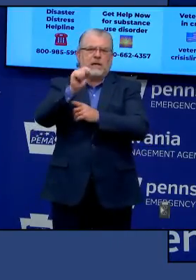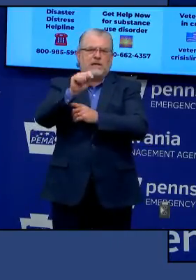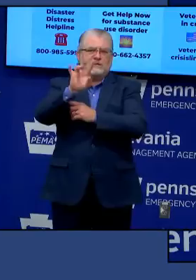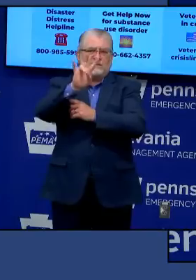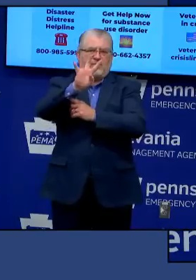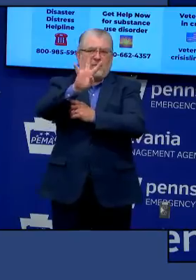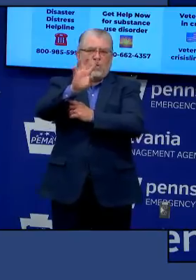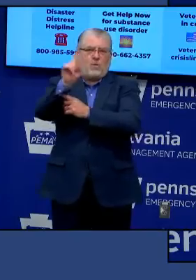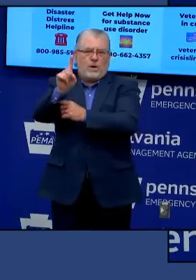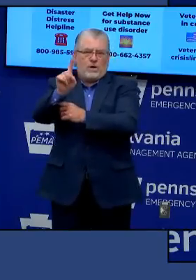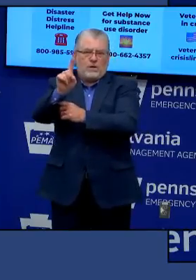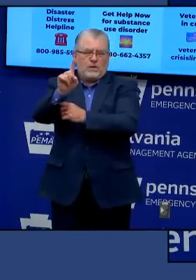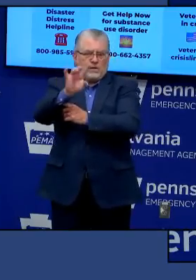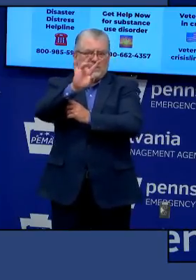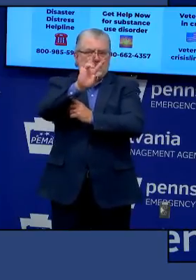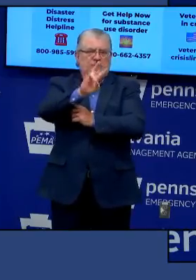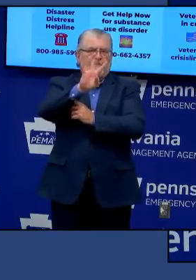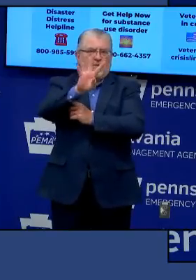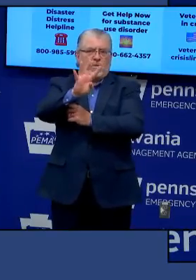PA to